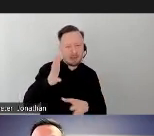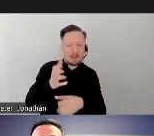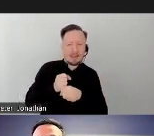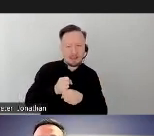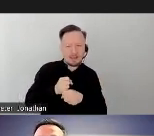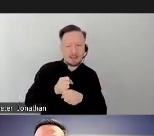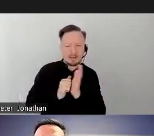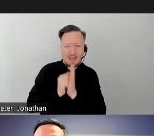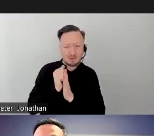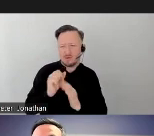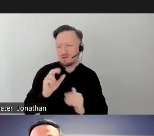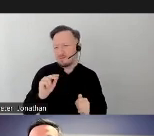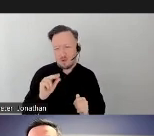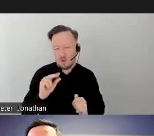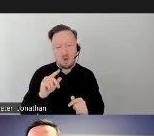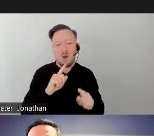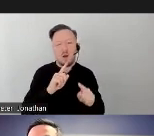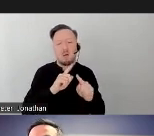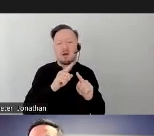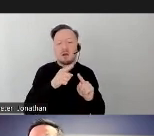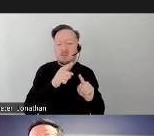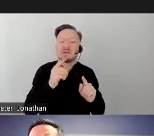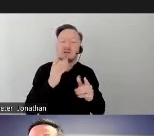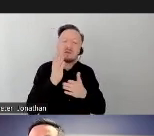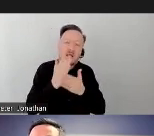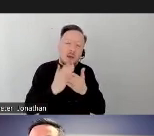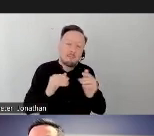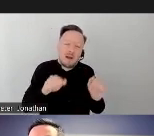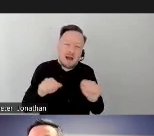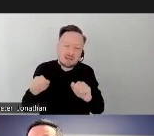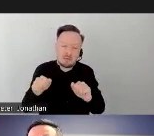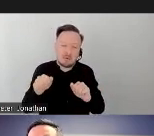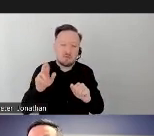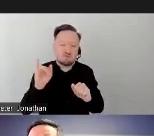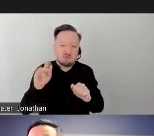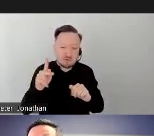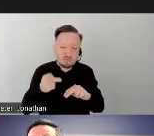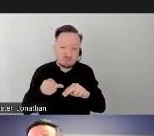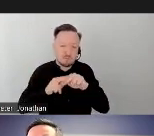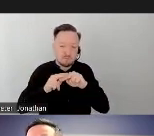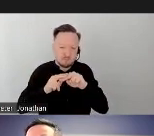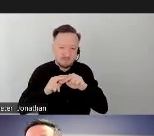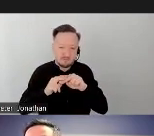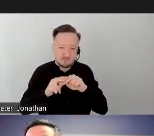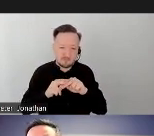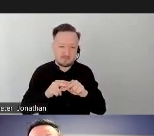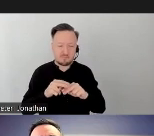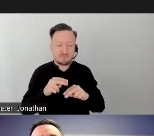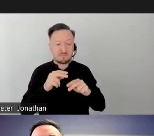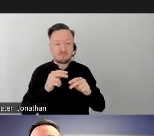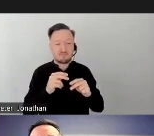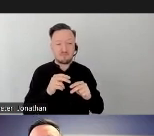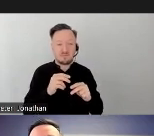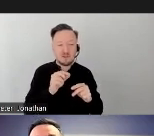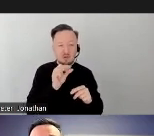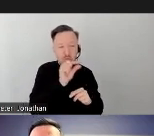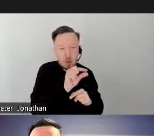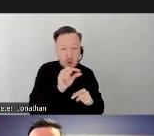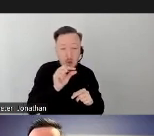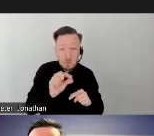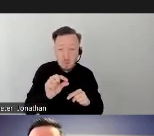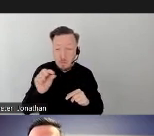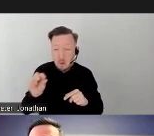of risk, and you are at a slightly higher risk. And at an individual level, this small changes in risk might not